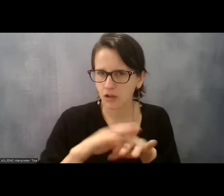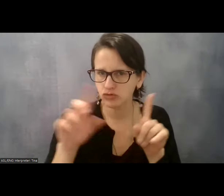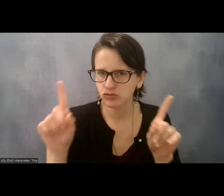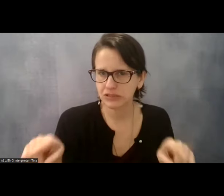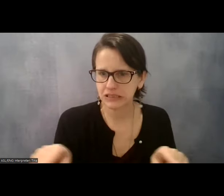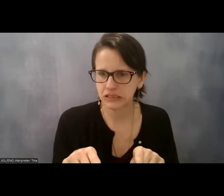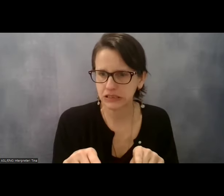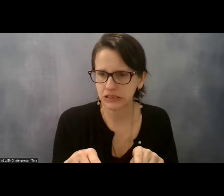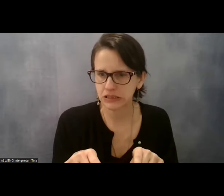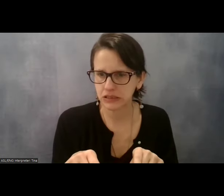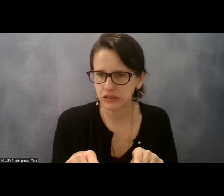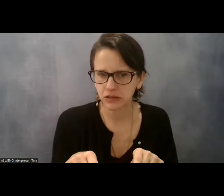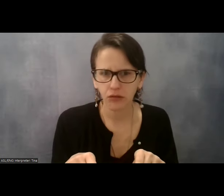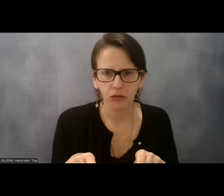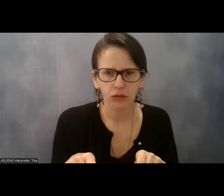happened that...